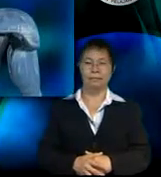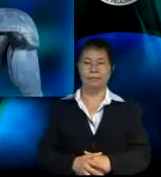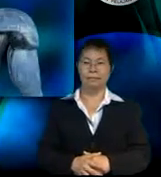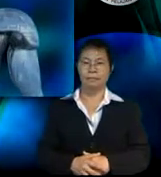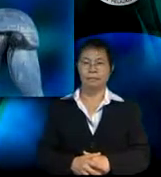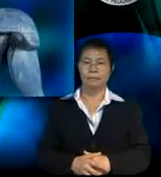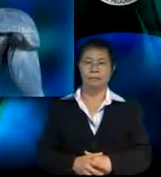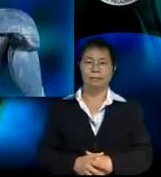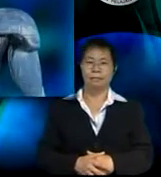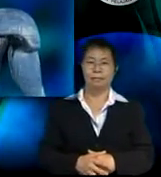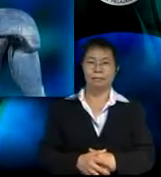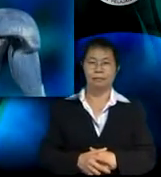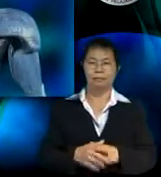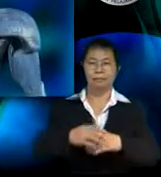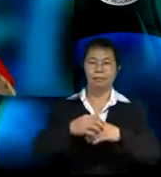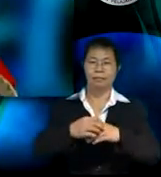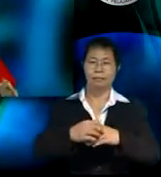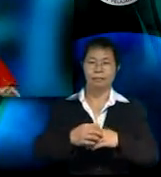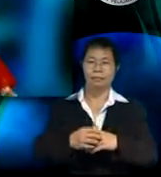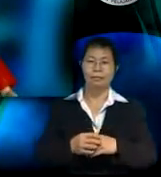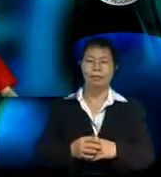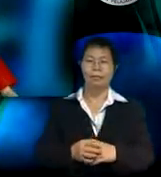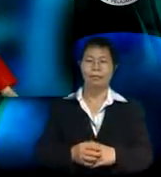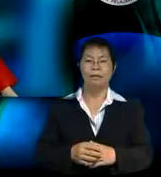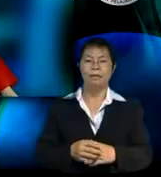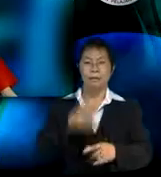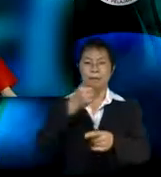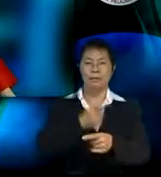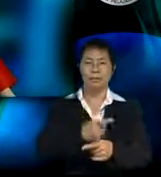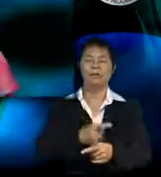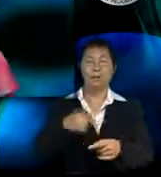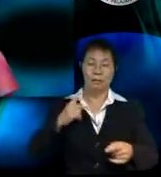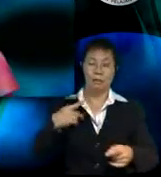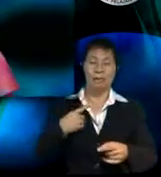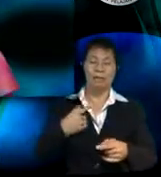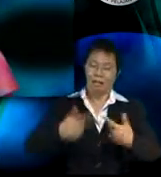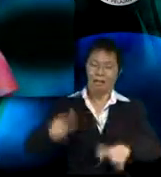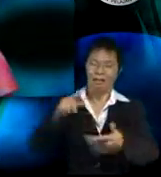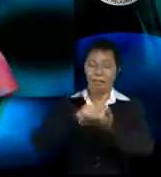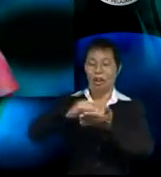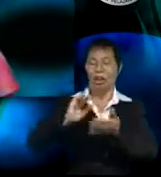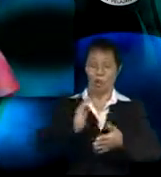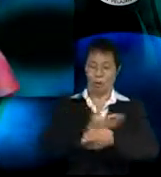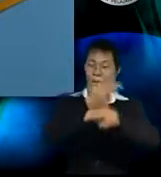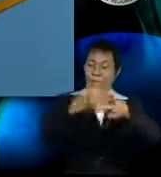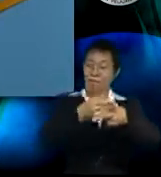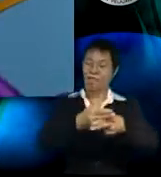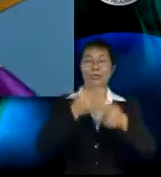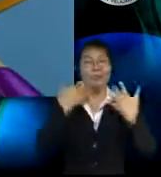the wax on the area to be coated. Hey, let's write our names. Yeah, that's a good